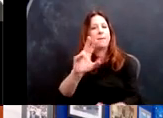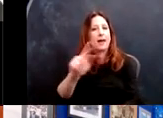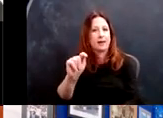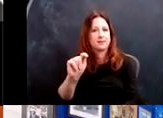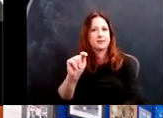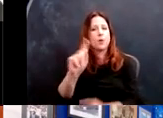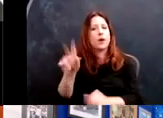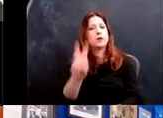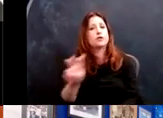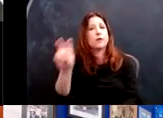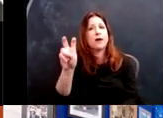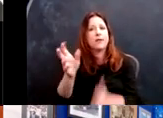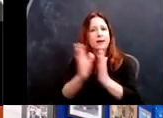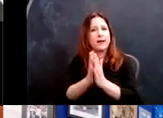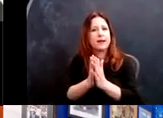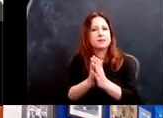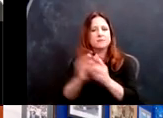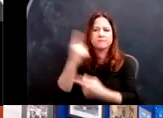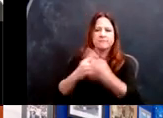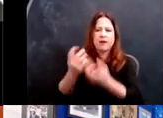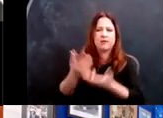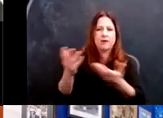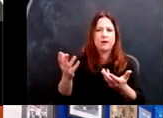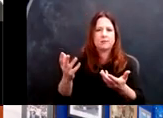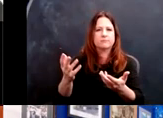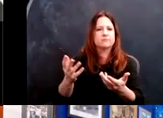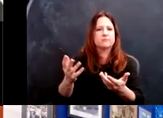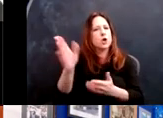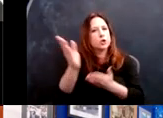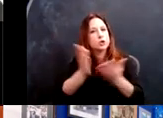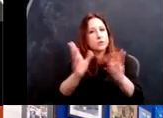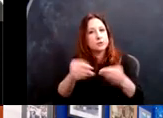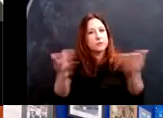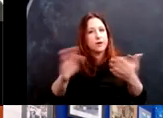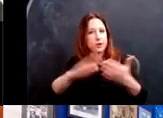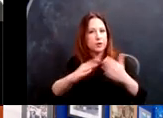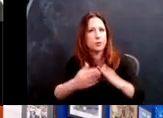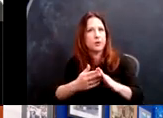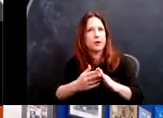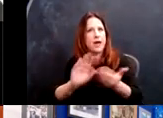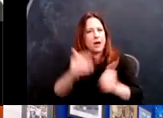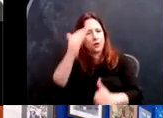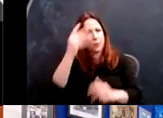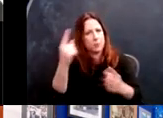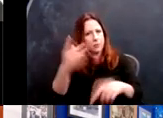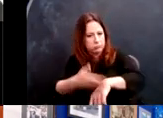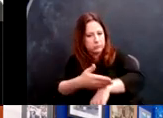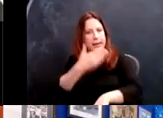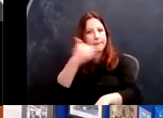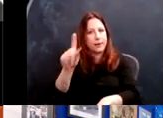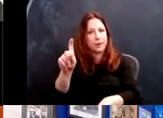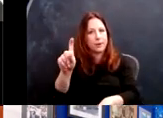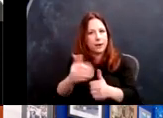do you know that what you're doing, these services that you're providing, how do you know people are getting better,